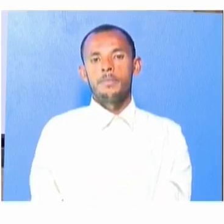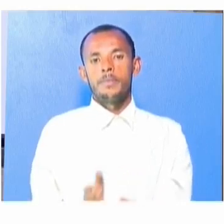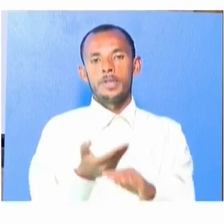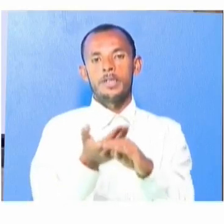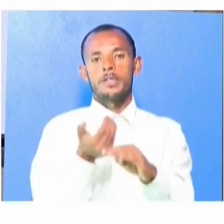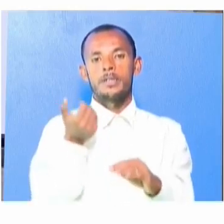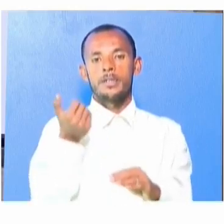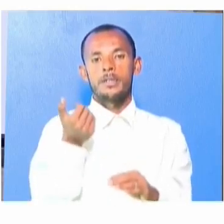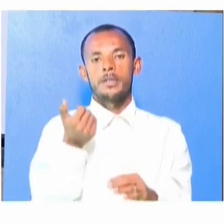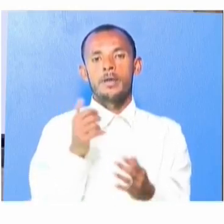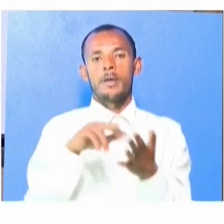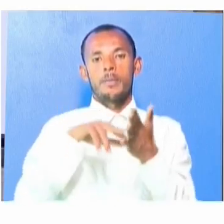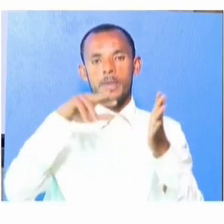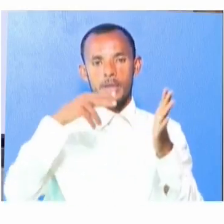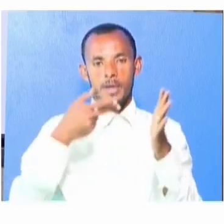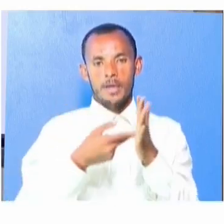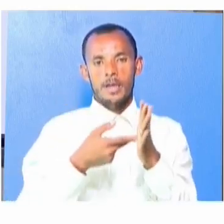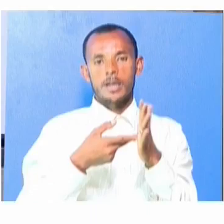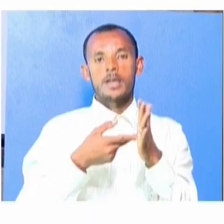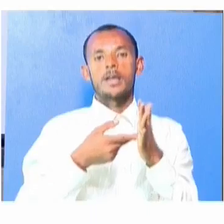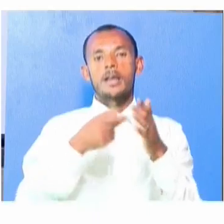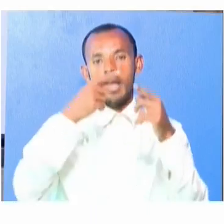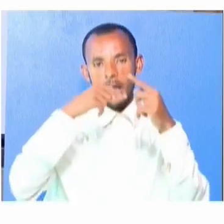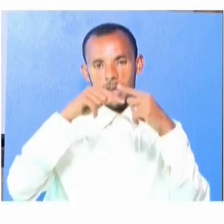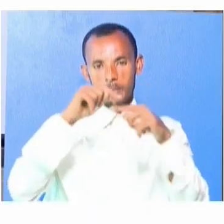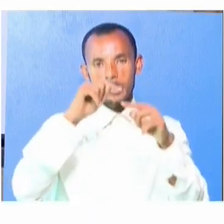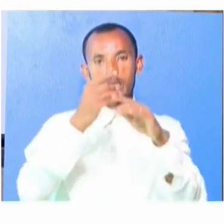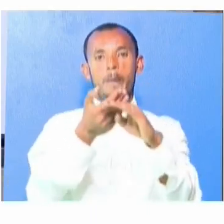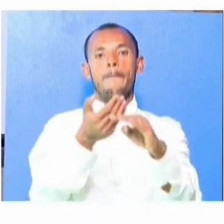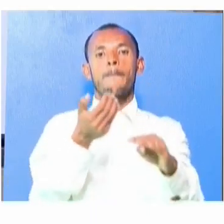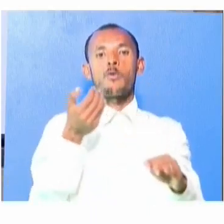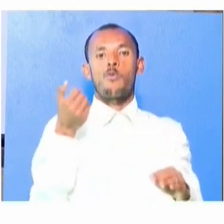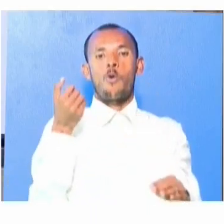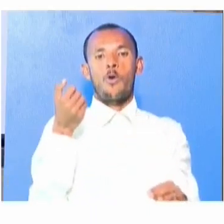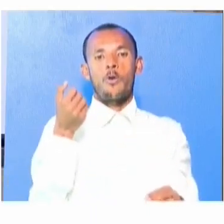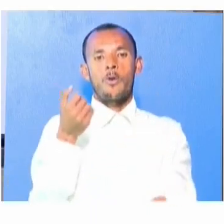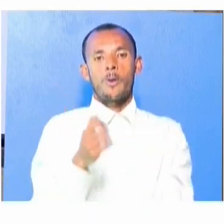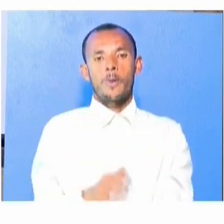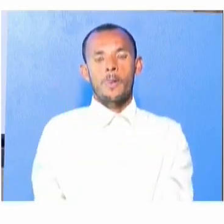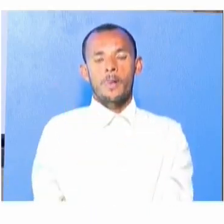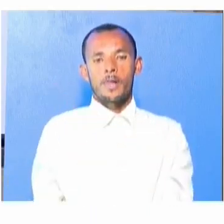Predecessor is meaning comes before, comes before,